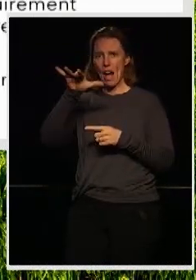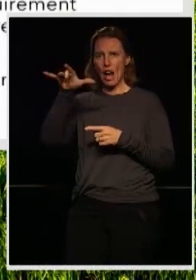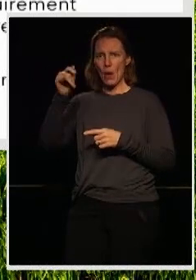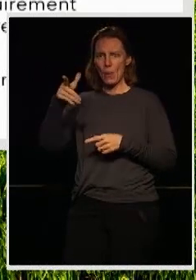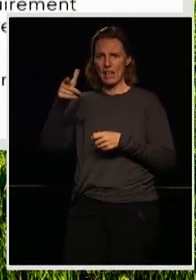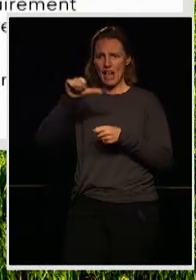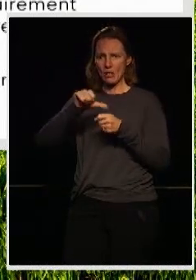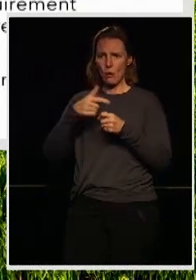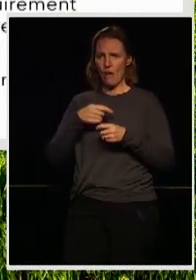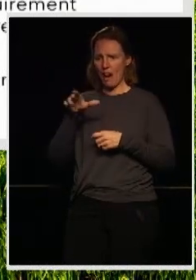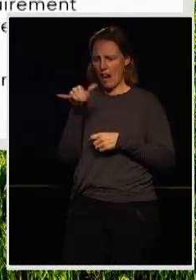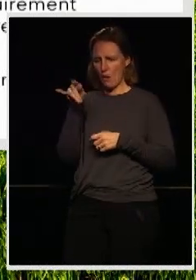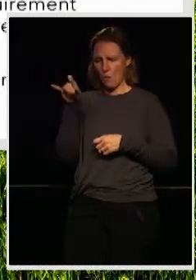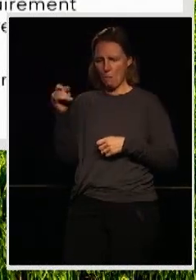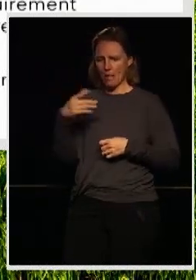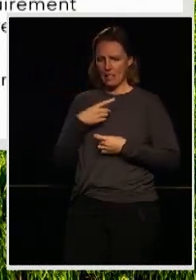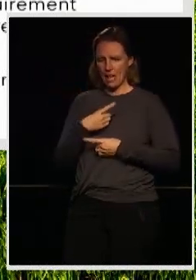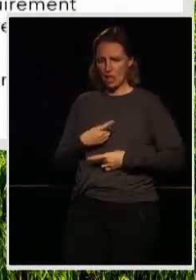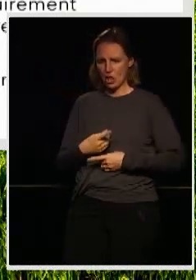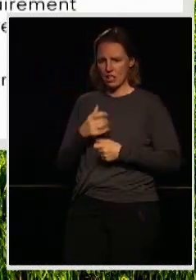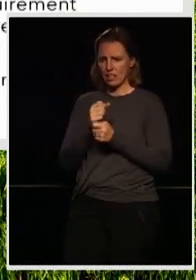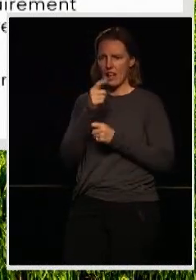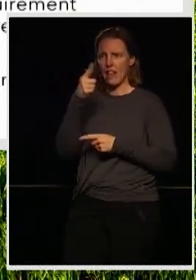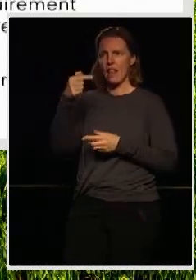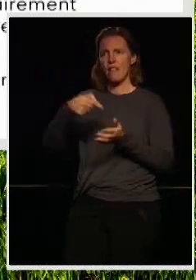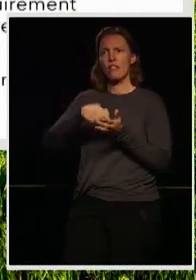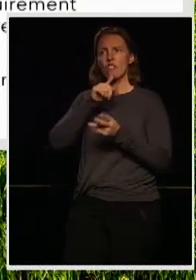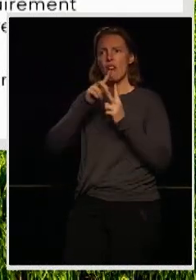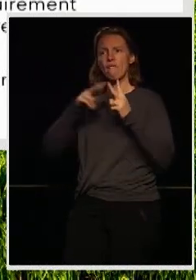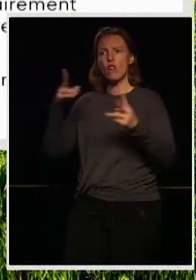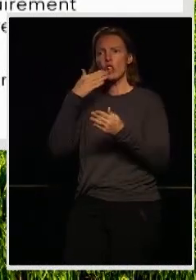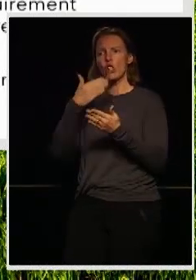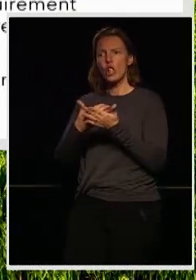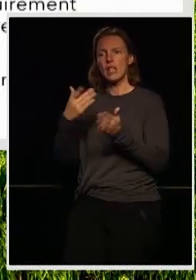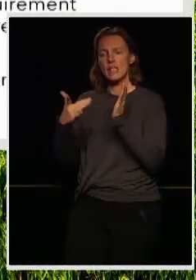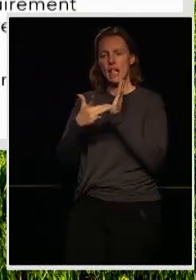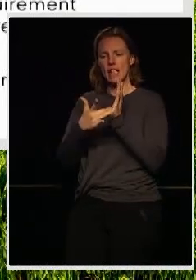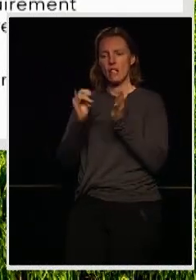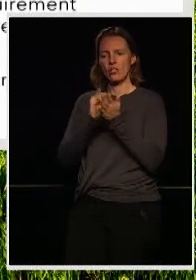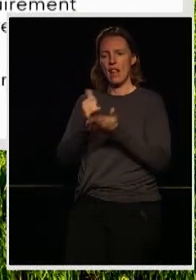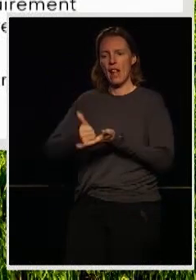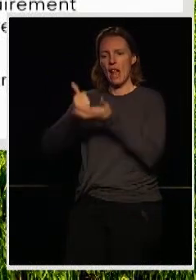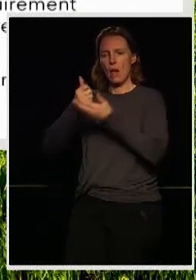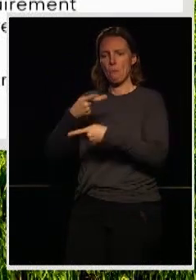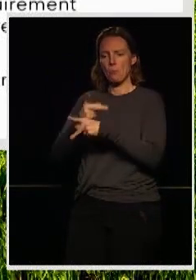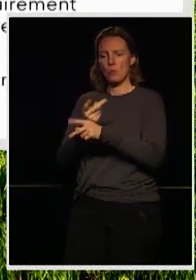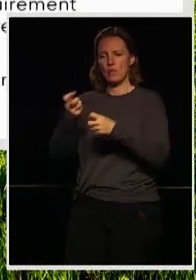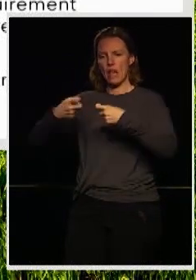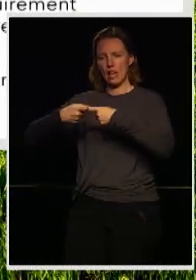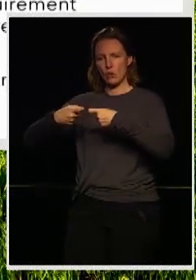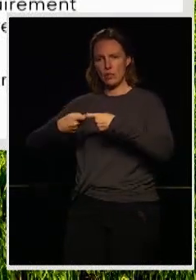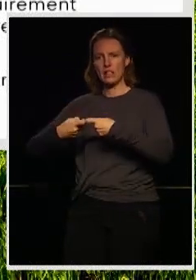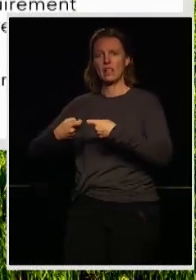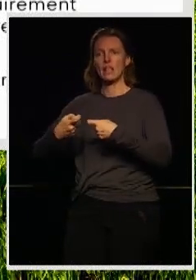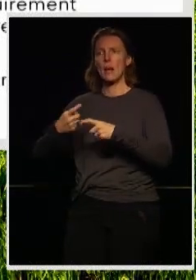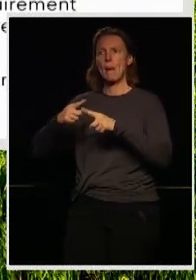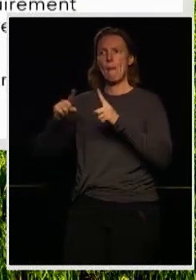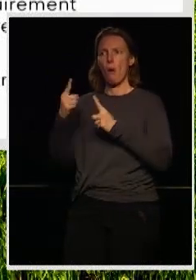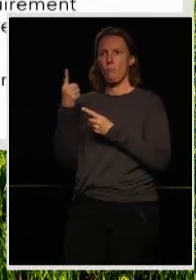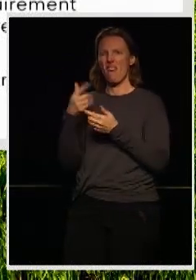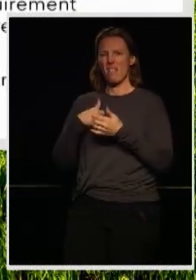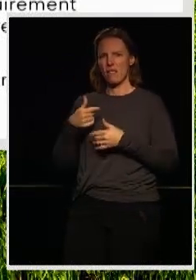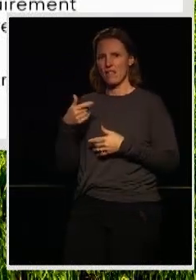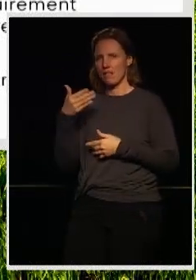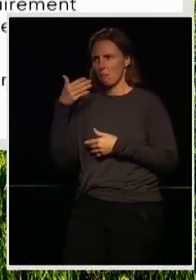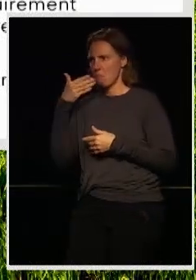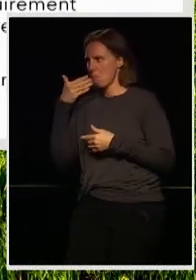digesters or anaerobic digesters, and these are very good technologies that help produce electricity. But one of the